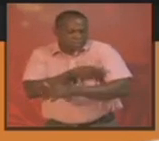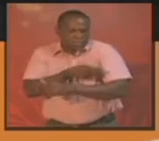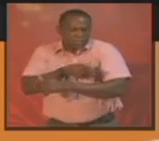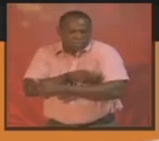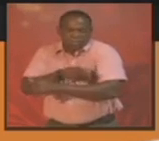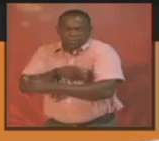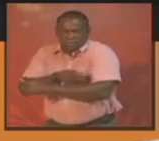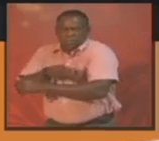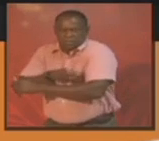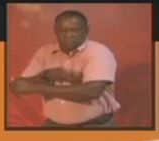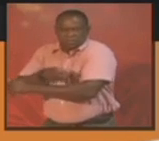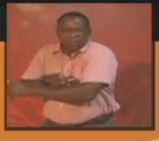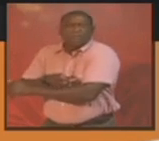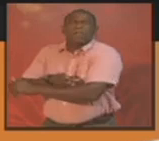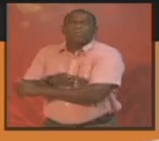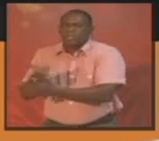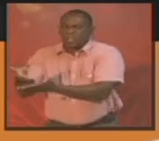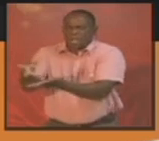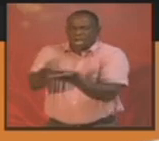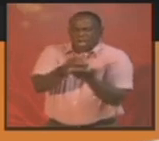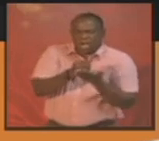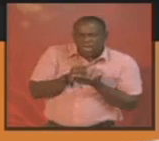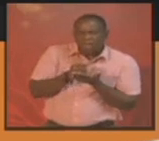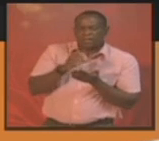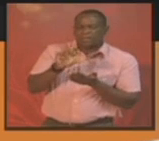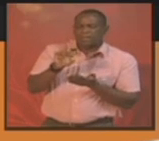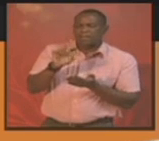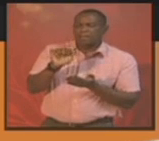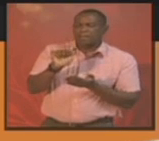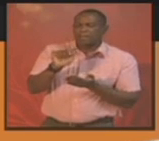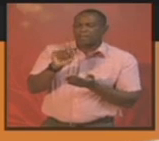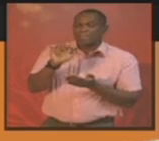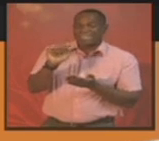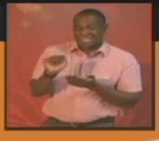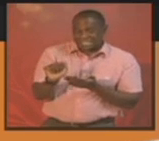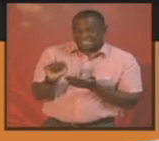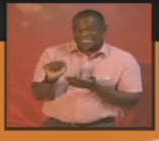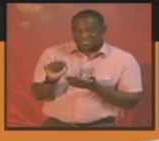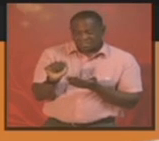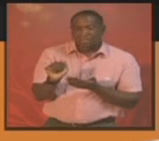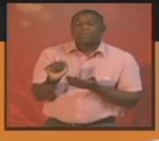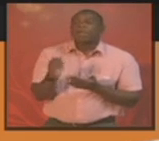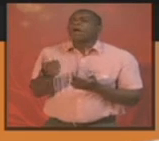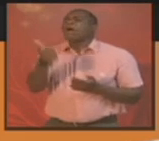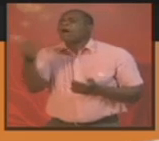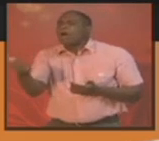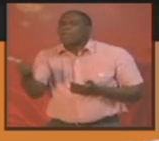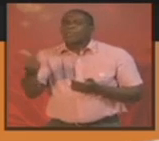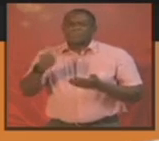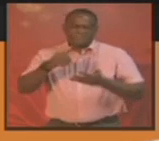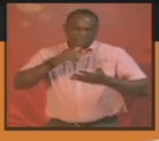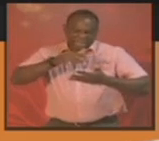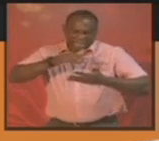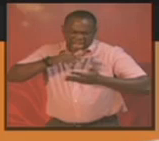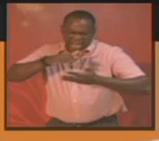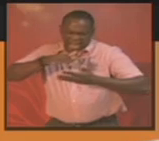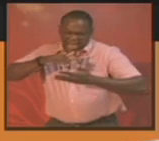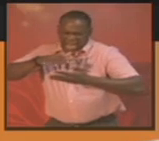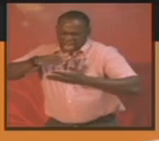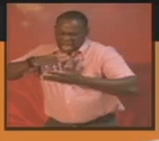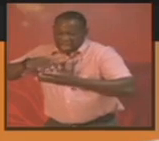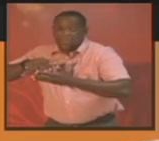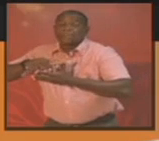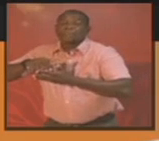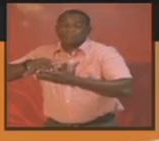recovered from the general public. Also, clinical studies continue to go throughout even while